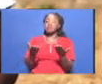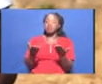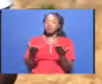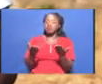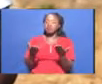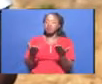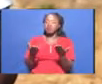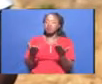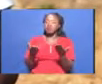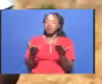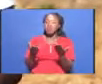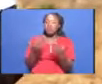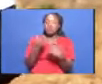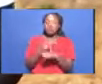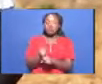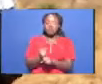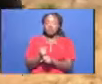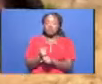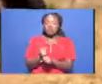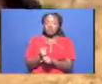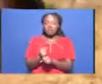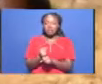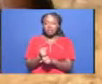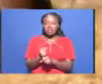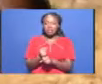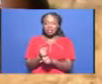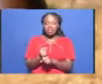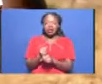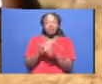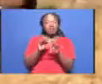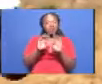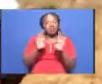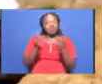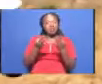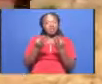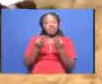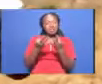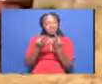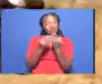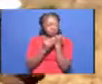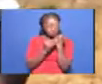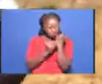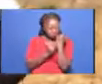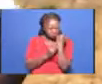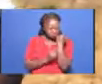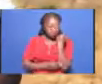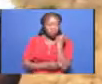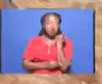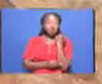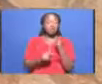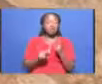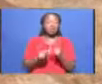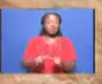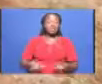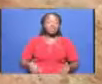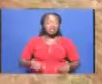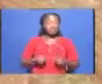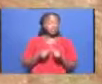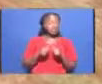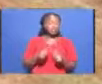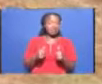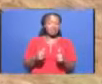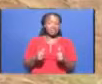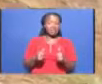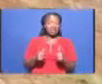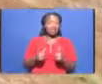which makes them, at least those families which are very, very poor, they can sustain their living. clearing